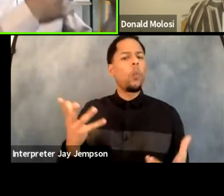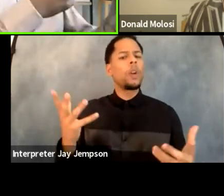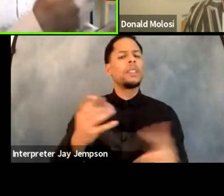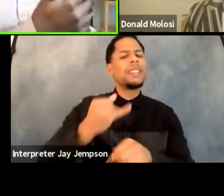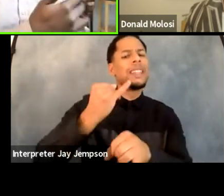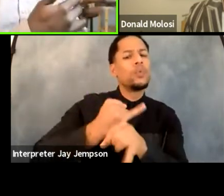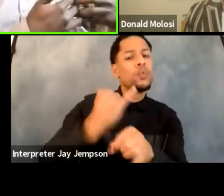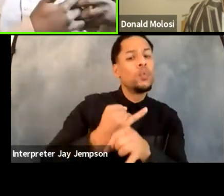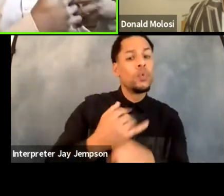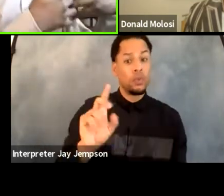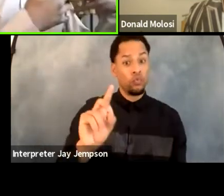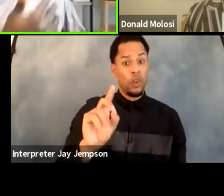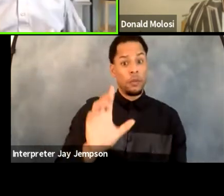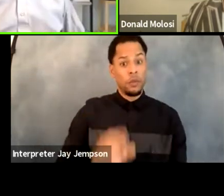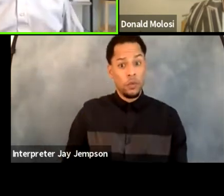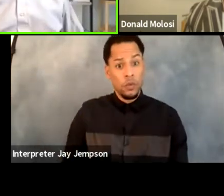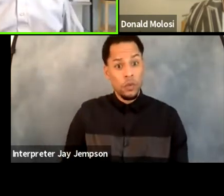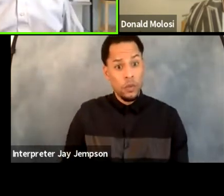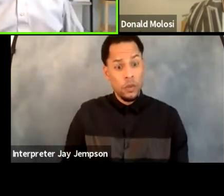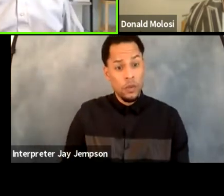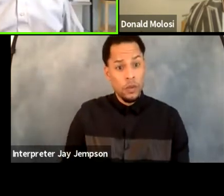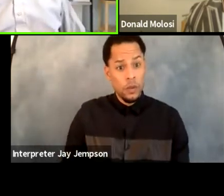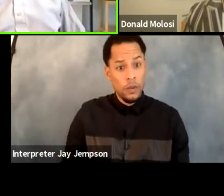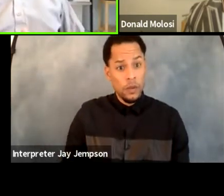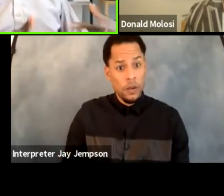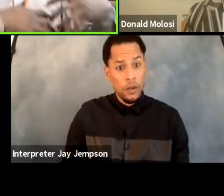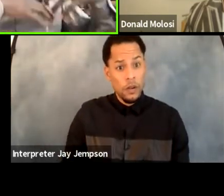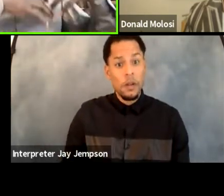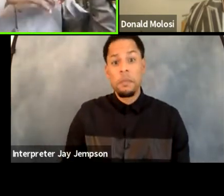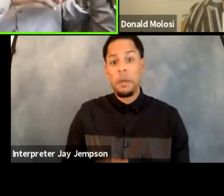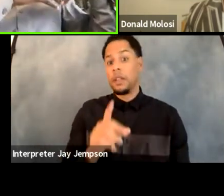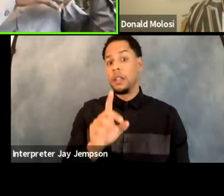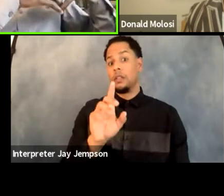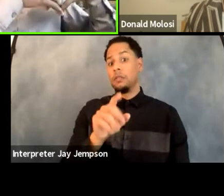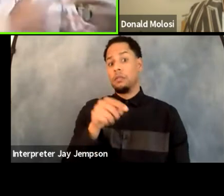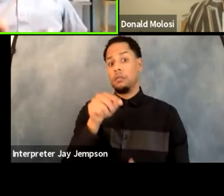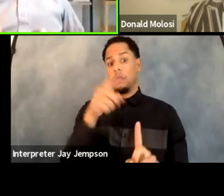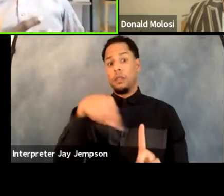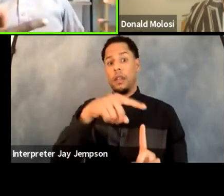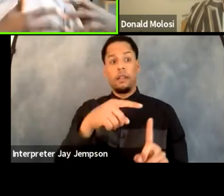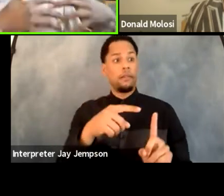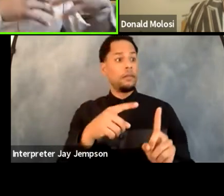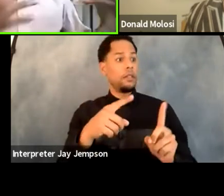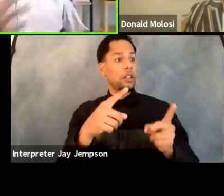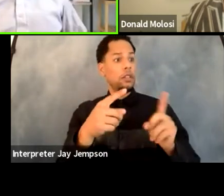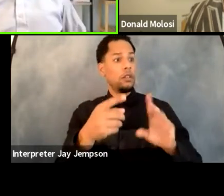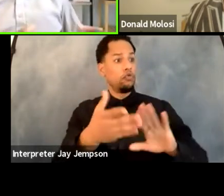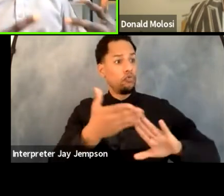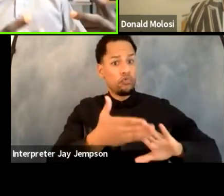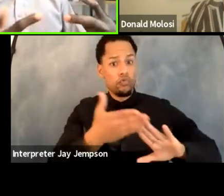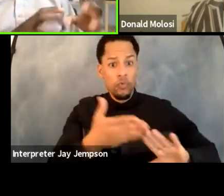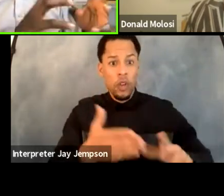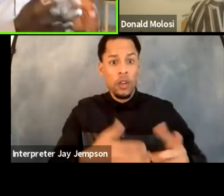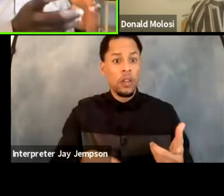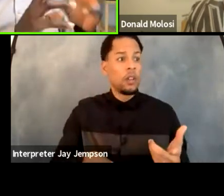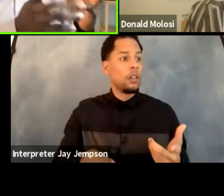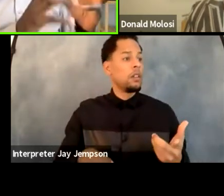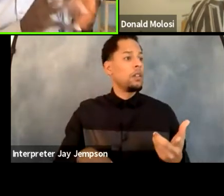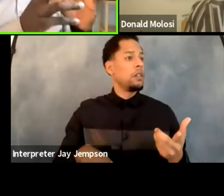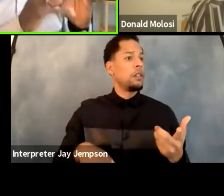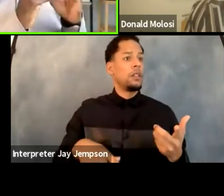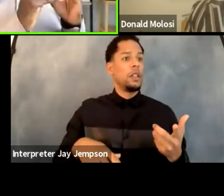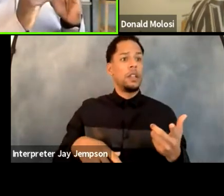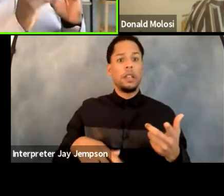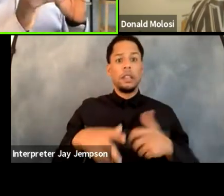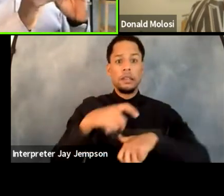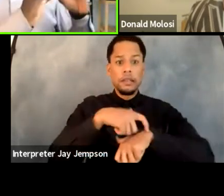As an, you know, maybe in charge of a festival, that you're in charge of, you know, curation and all of that. And